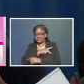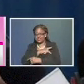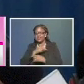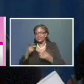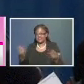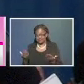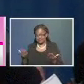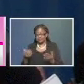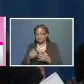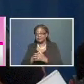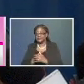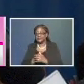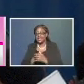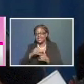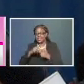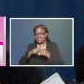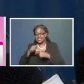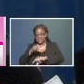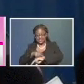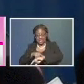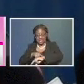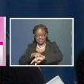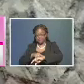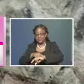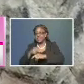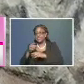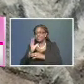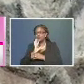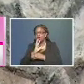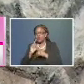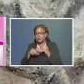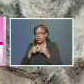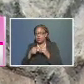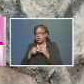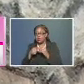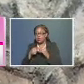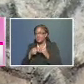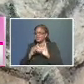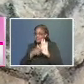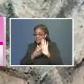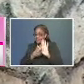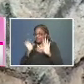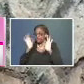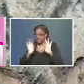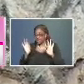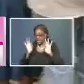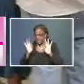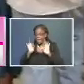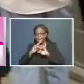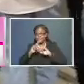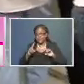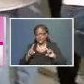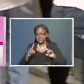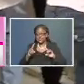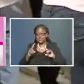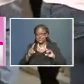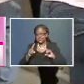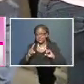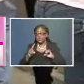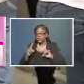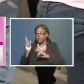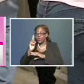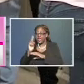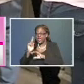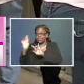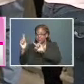rise. As to the timeline, Dr. Darvall expects a rollout as soon as Friday, but added that demand determines the destination